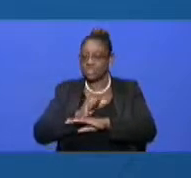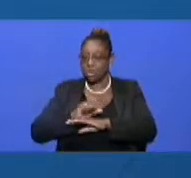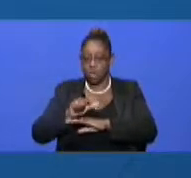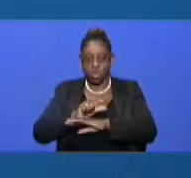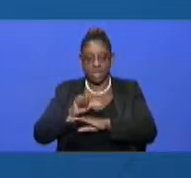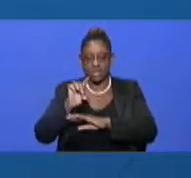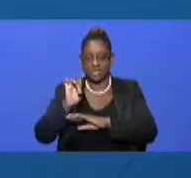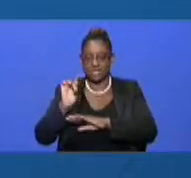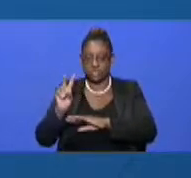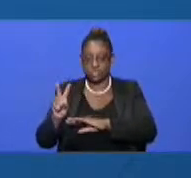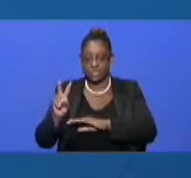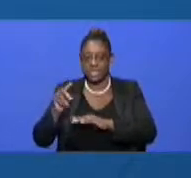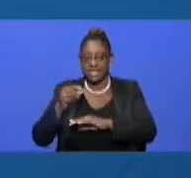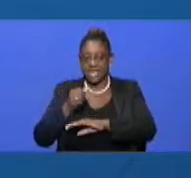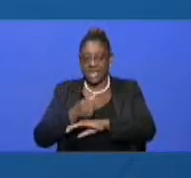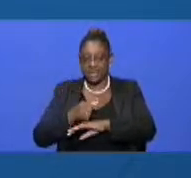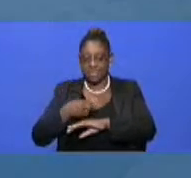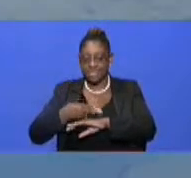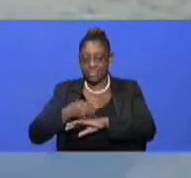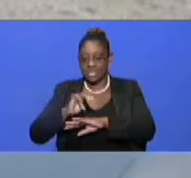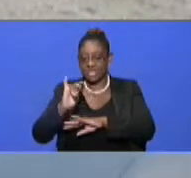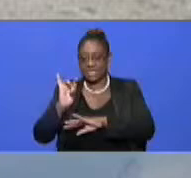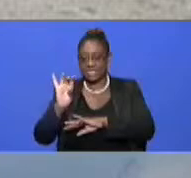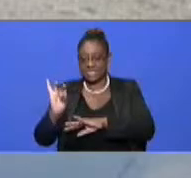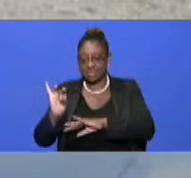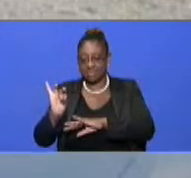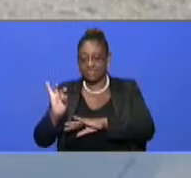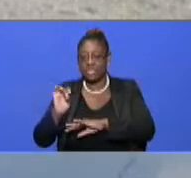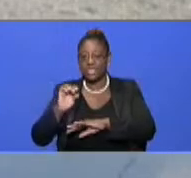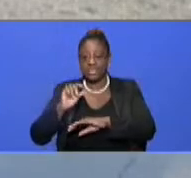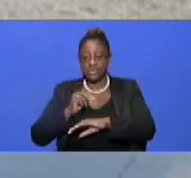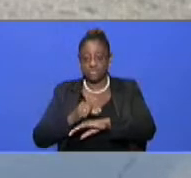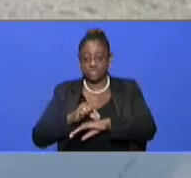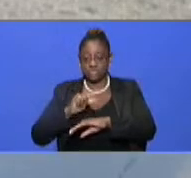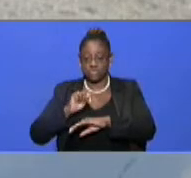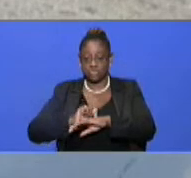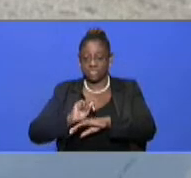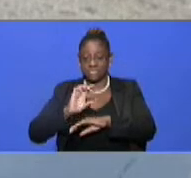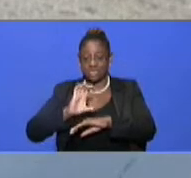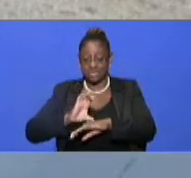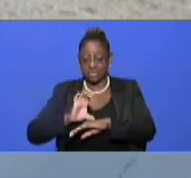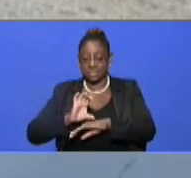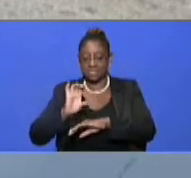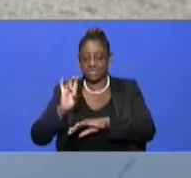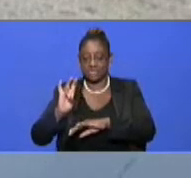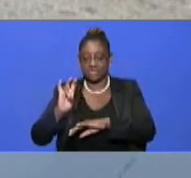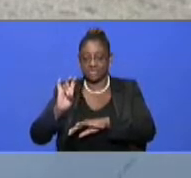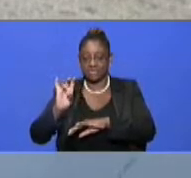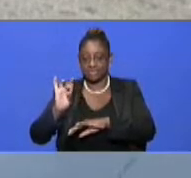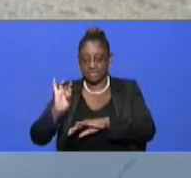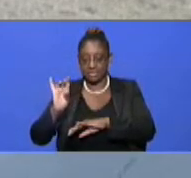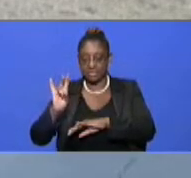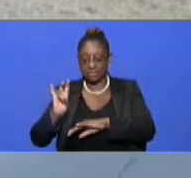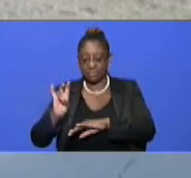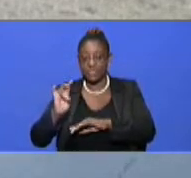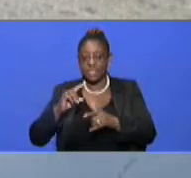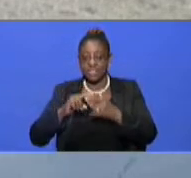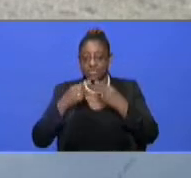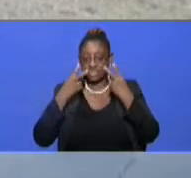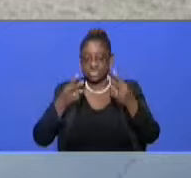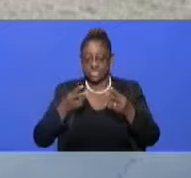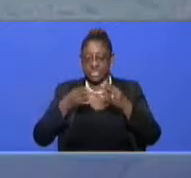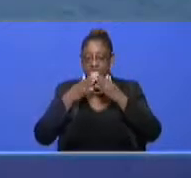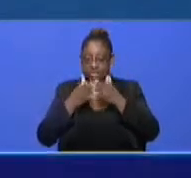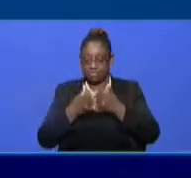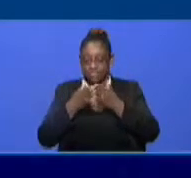Agua, 87 in the Turks and Caicos Islands at 86 degrees. And your boating forecast tonight is brought to you by Builders Mall, home of F5P,